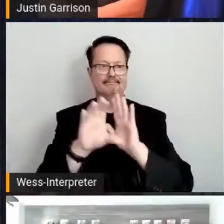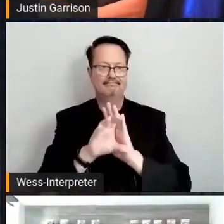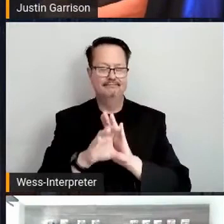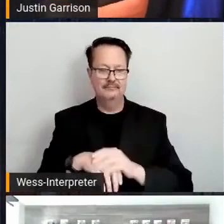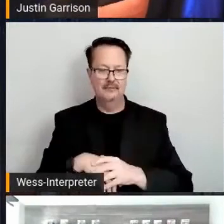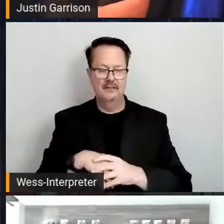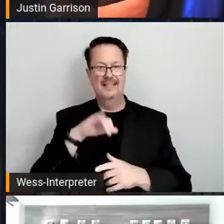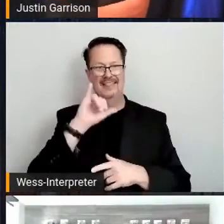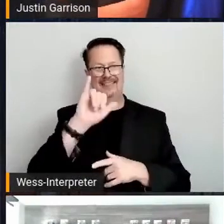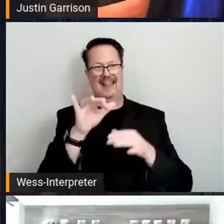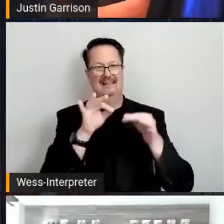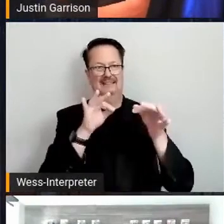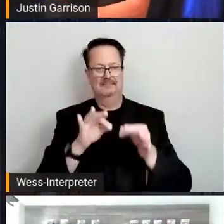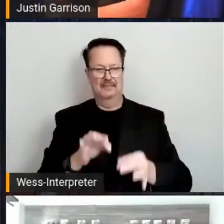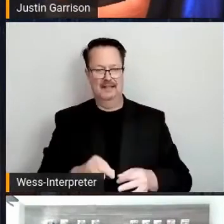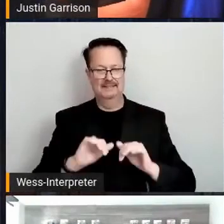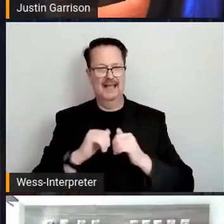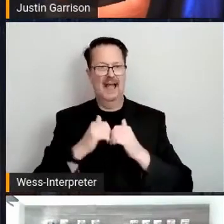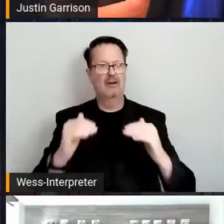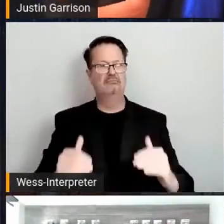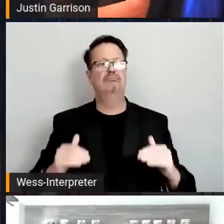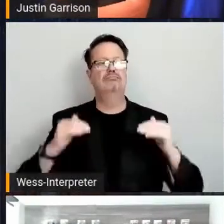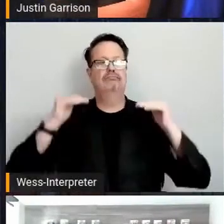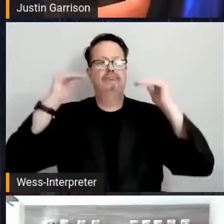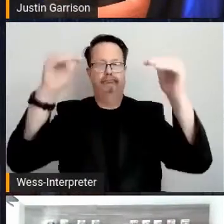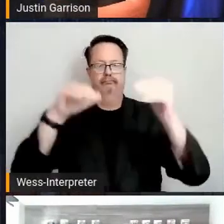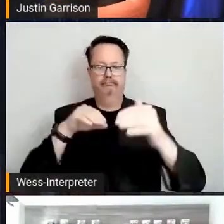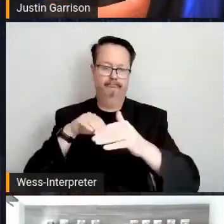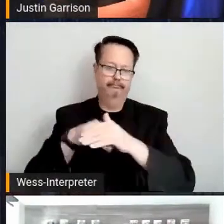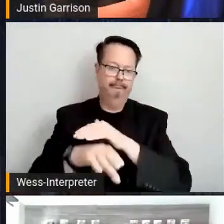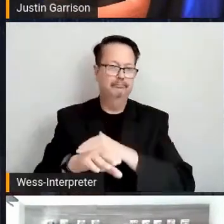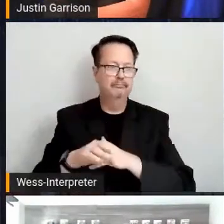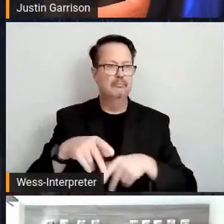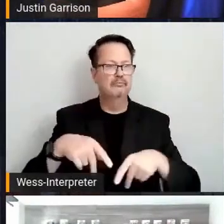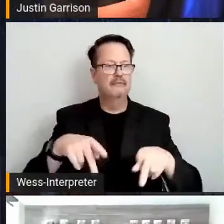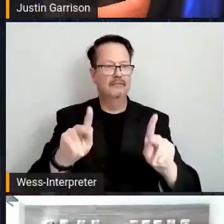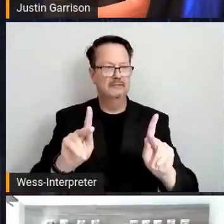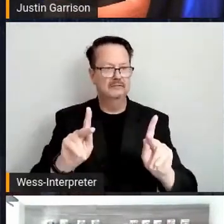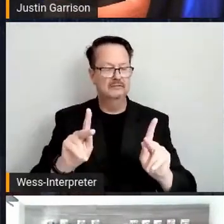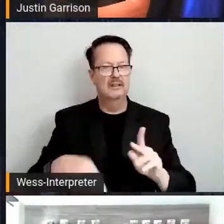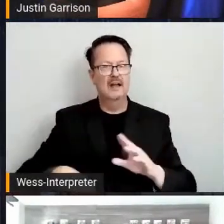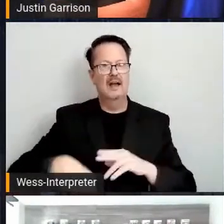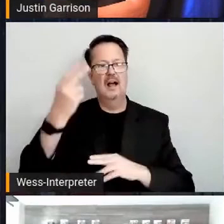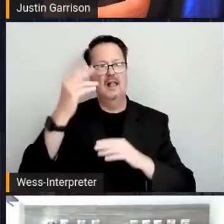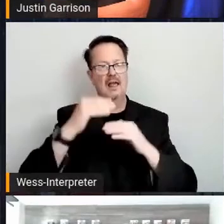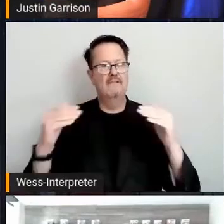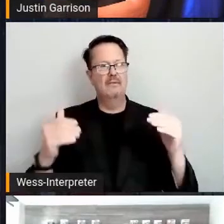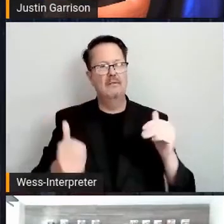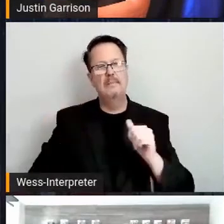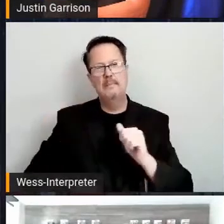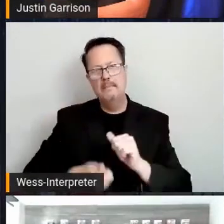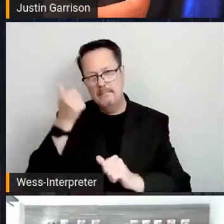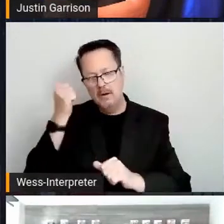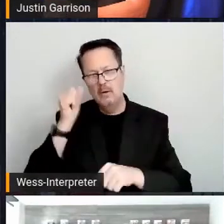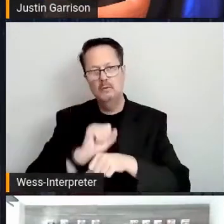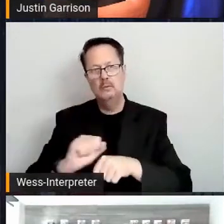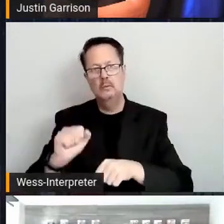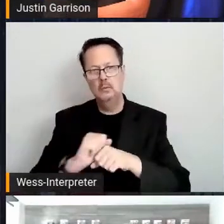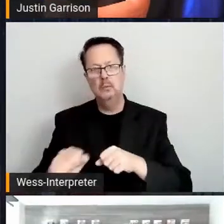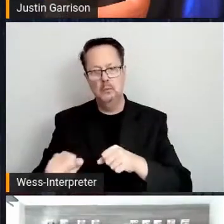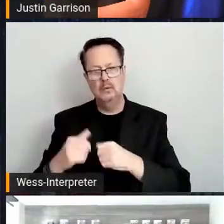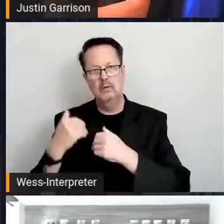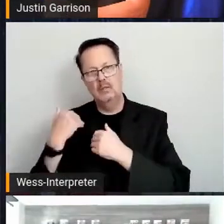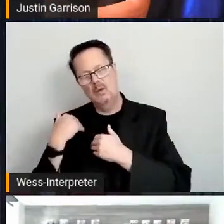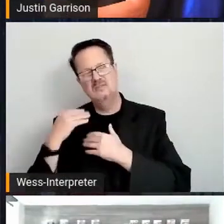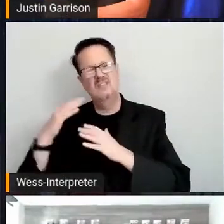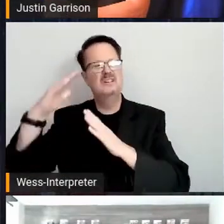the process for gaining elevated privileges at a high level. And most workloads are going to start at the top of this, where they're just a